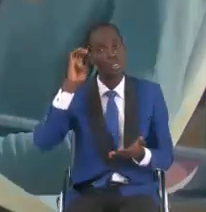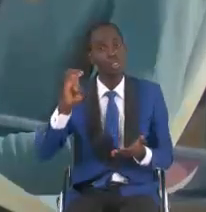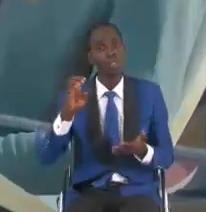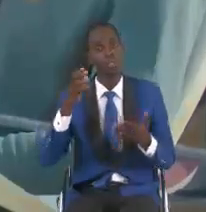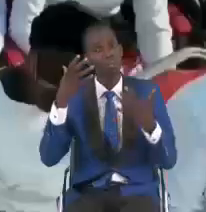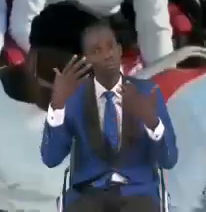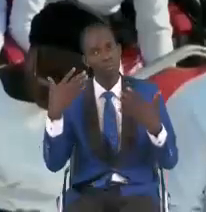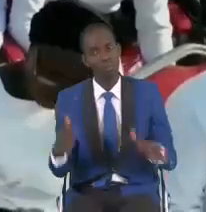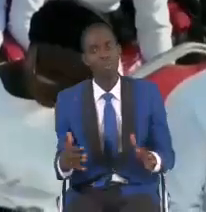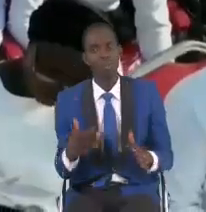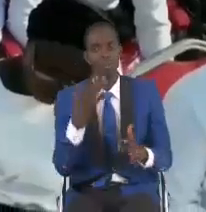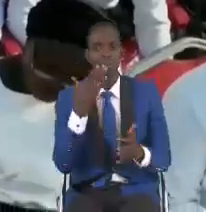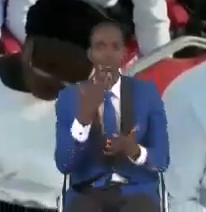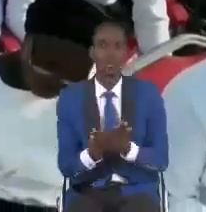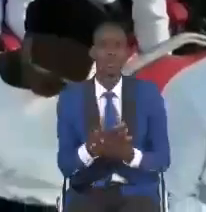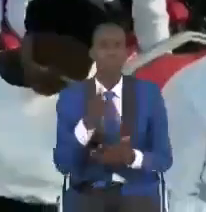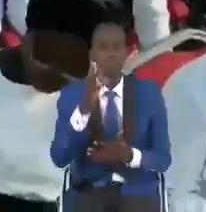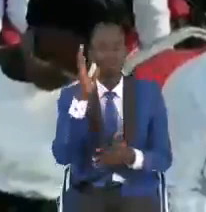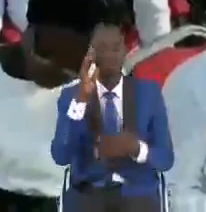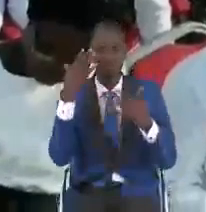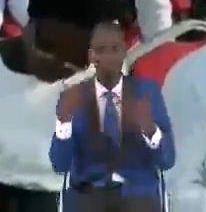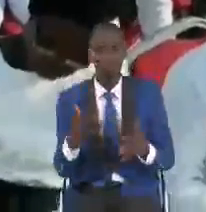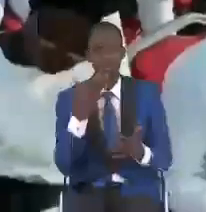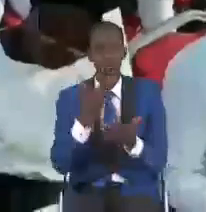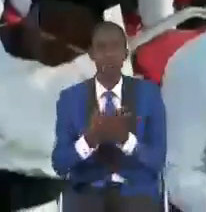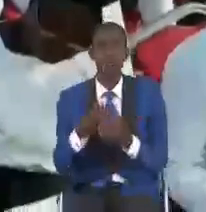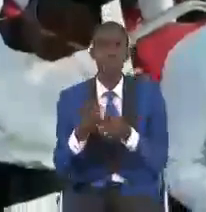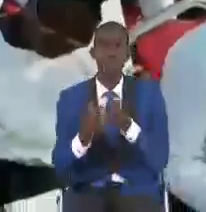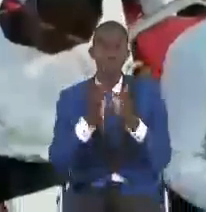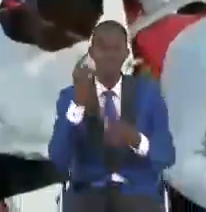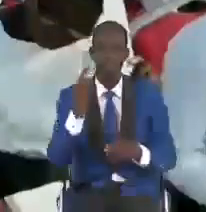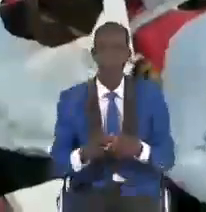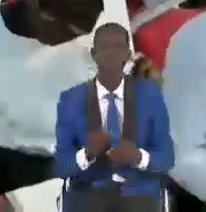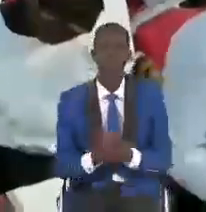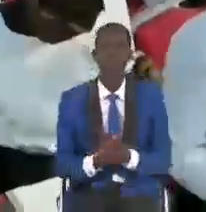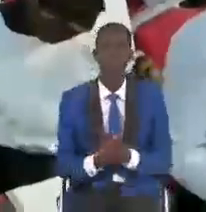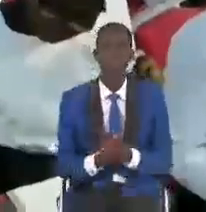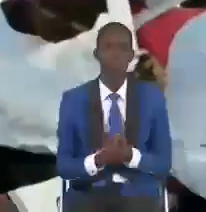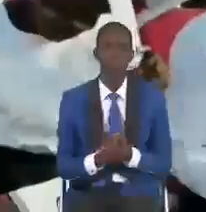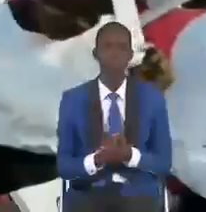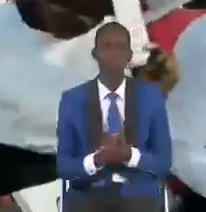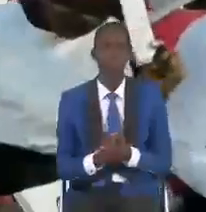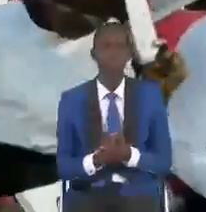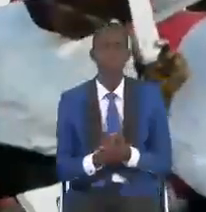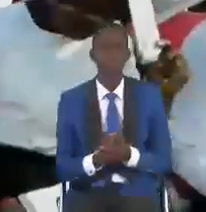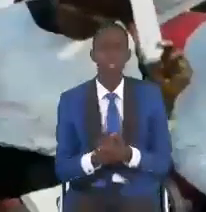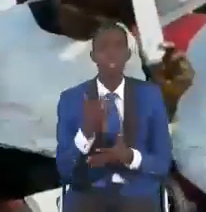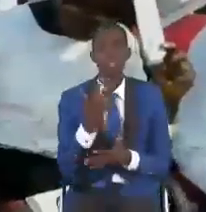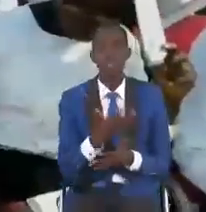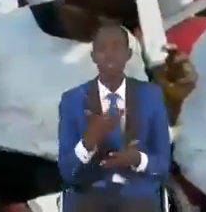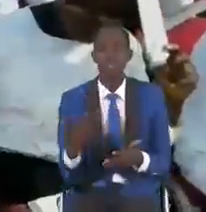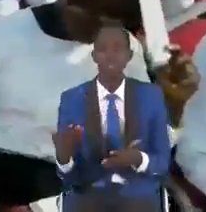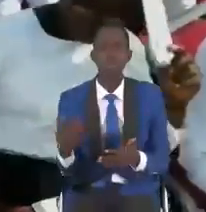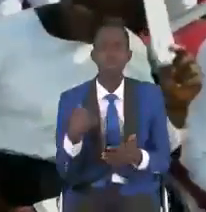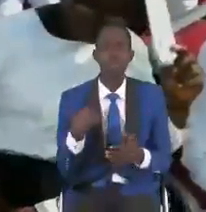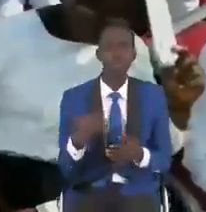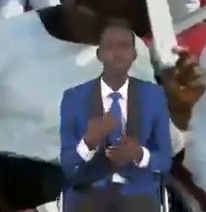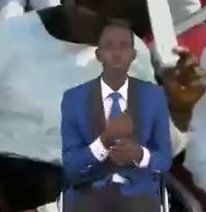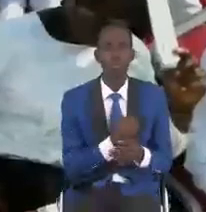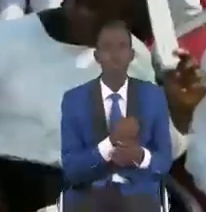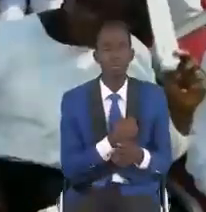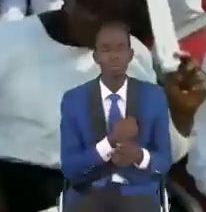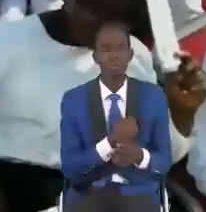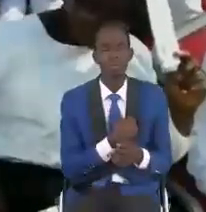well. You will finish well. Amen. Things to repent of, things to